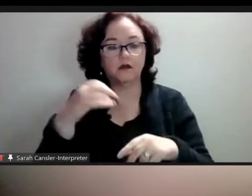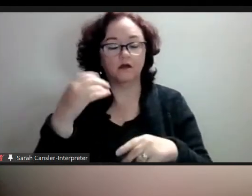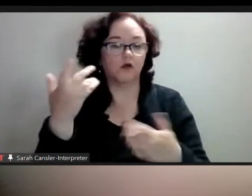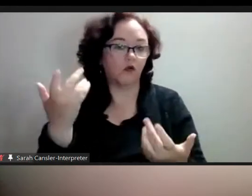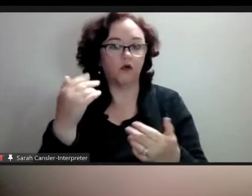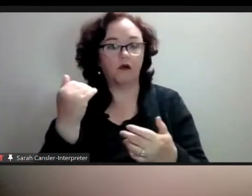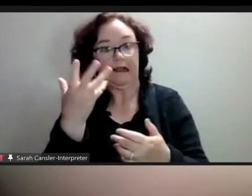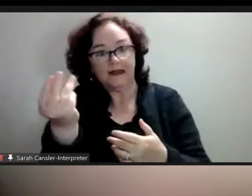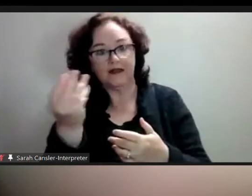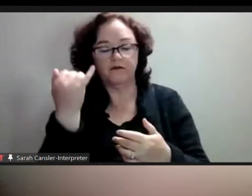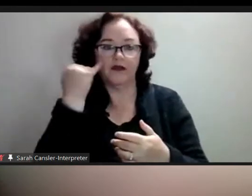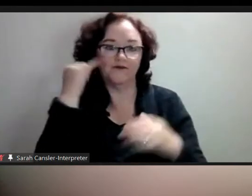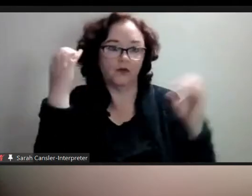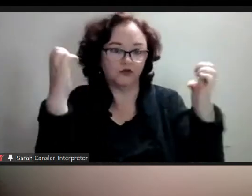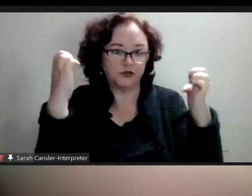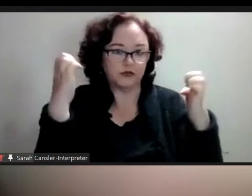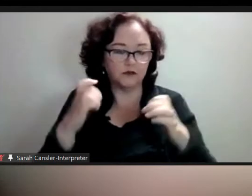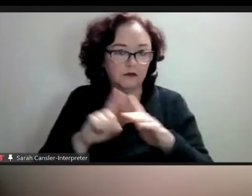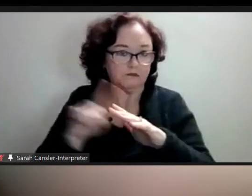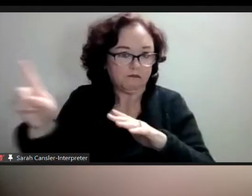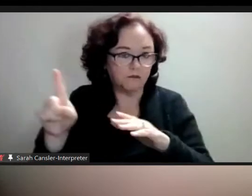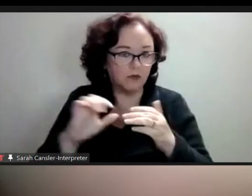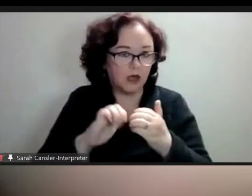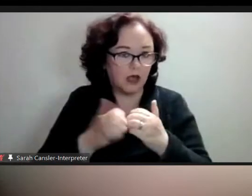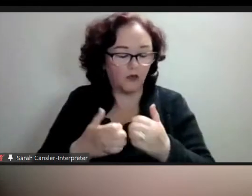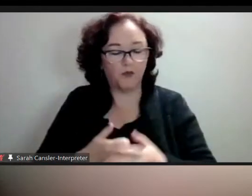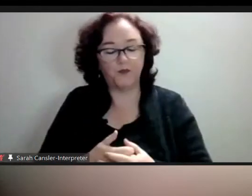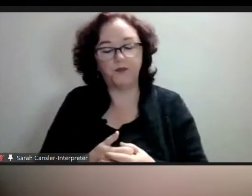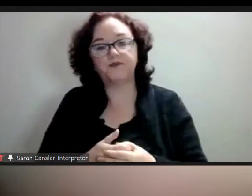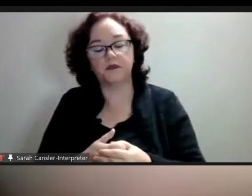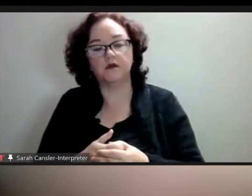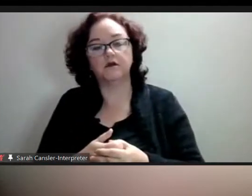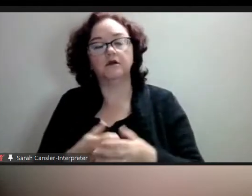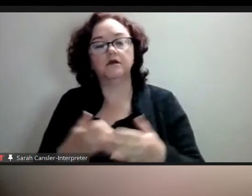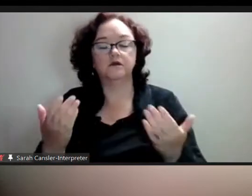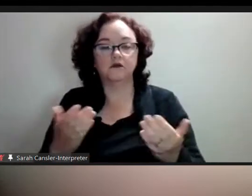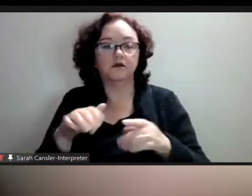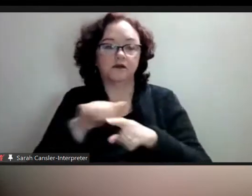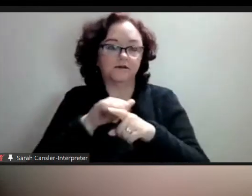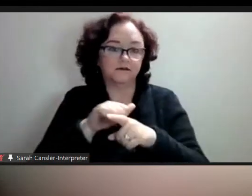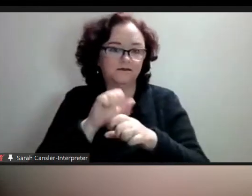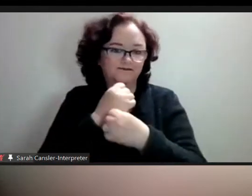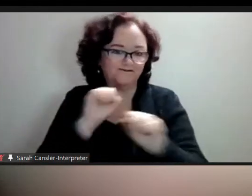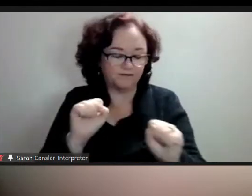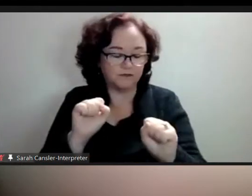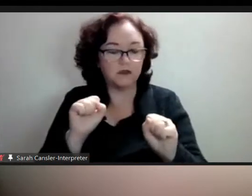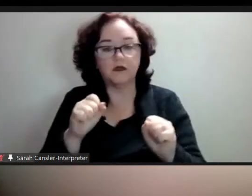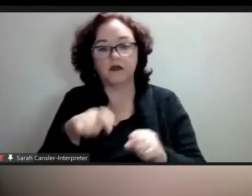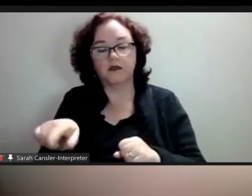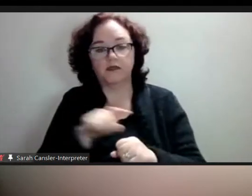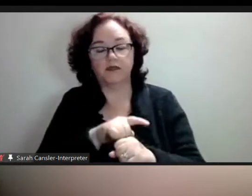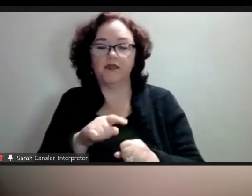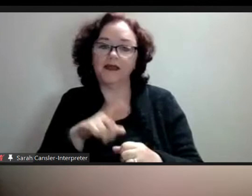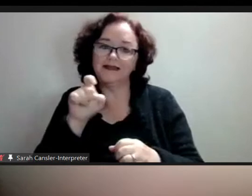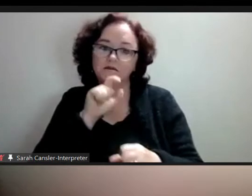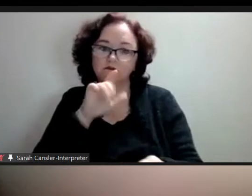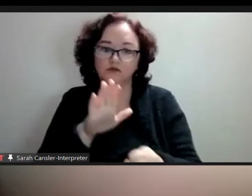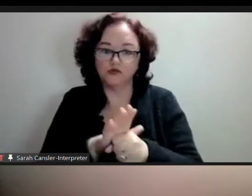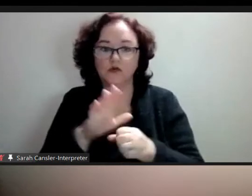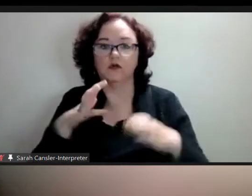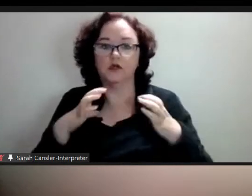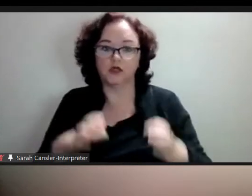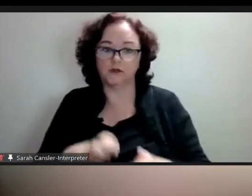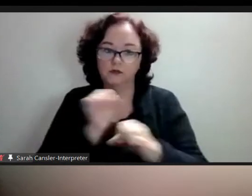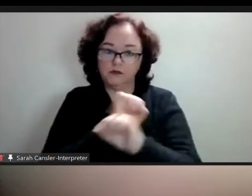emergency. So primarily during emergency events, station personnel, they are responsible for reassuring that customers are safe and they